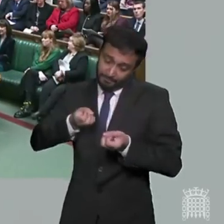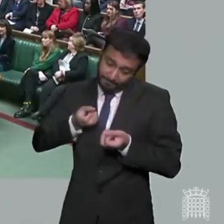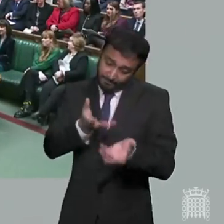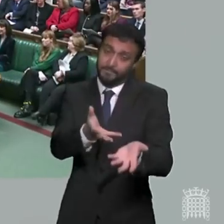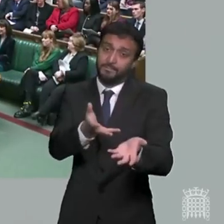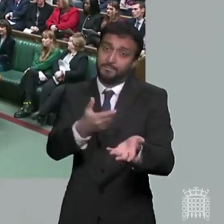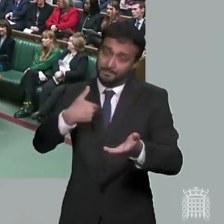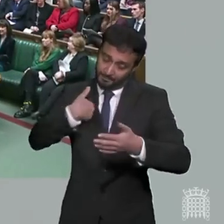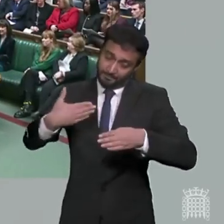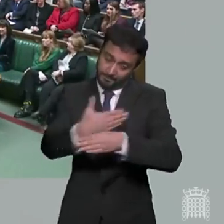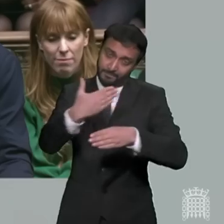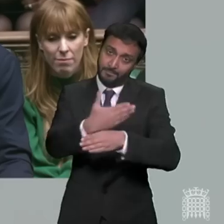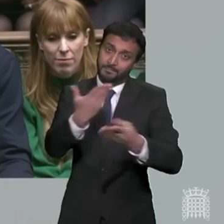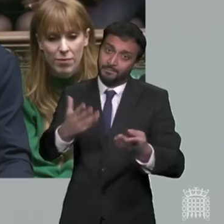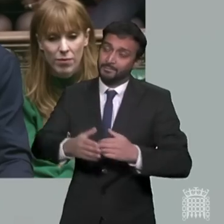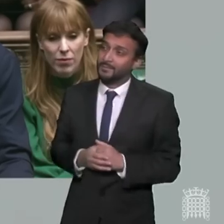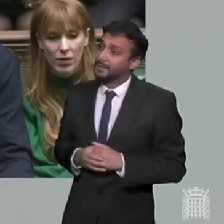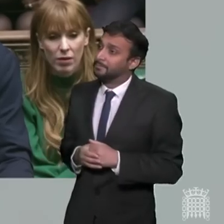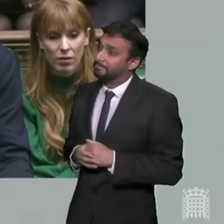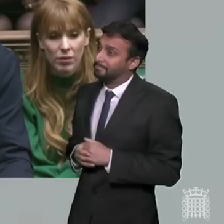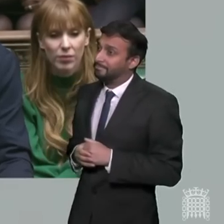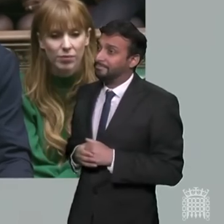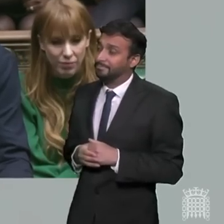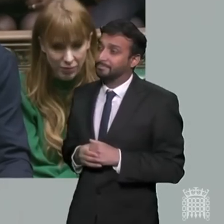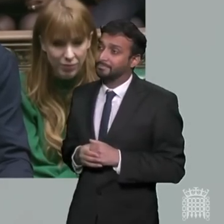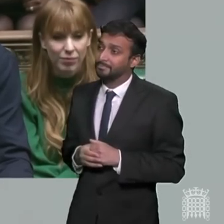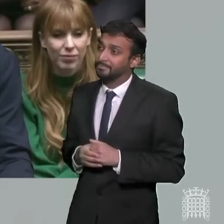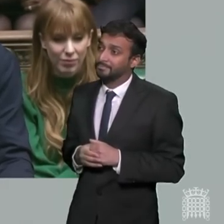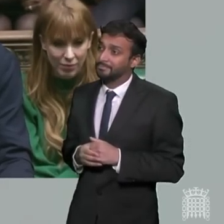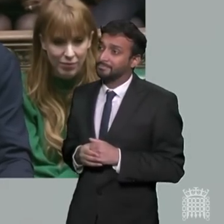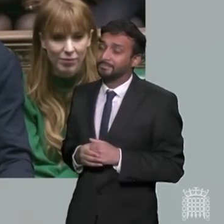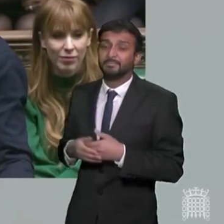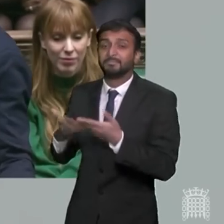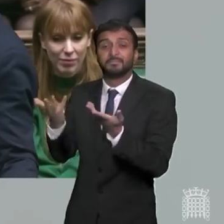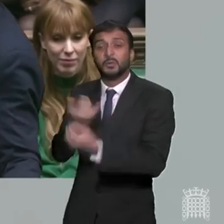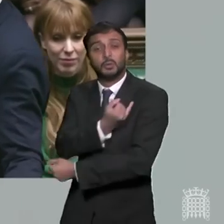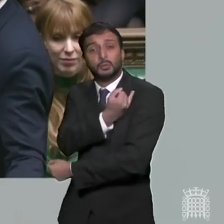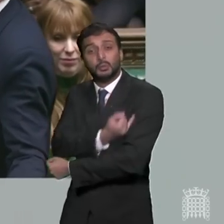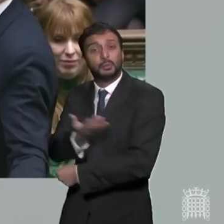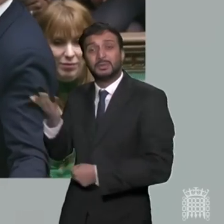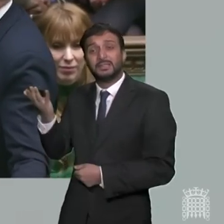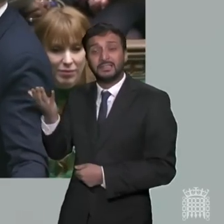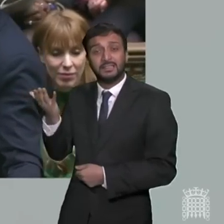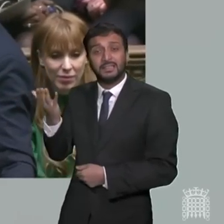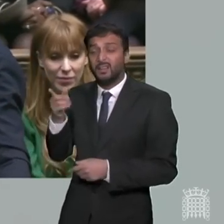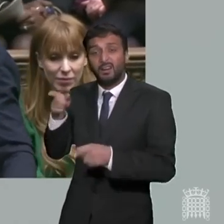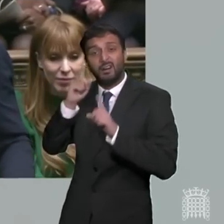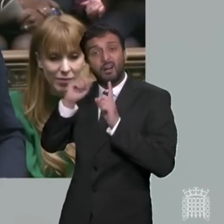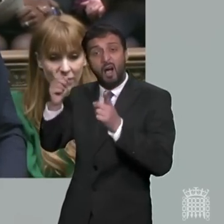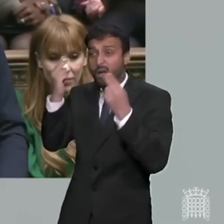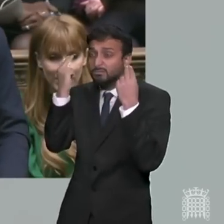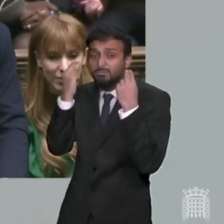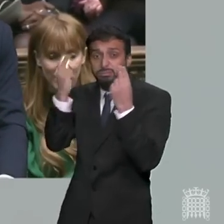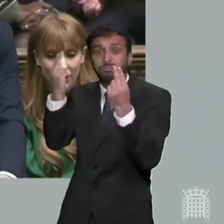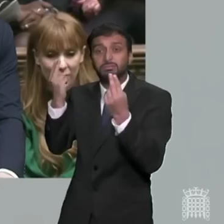Mr. Speaker, as ever, too weak to stand up to his own side on behalf of the country. Mr. Speaker,